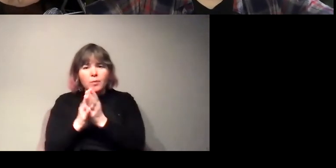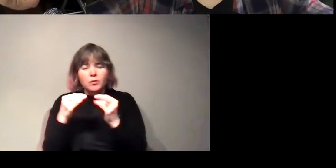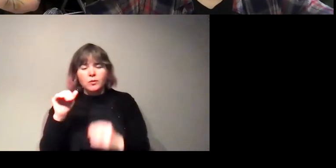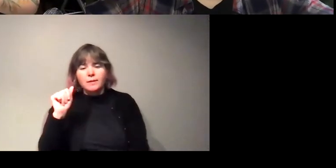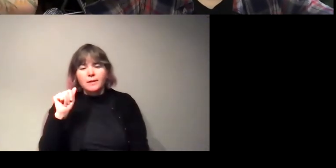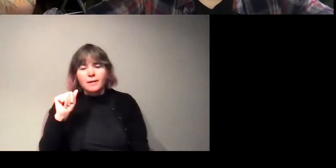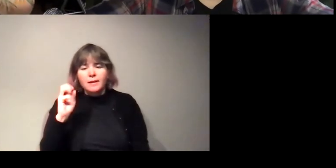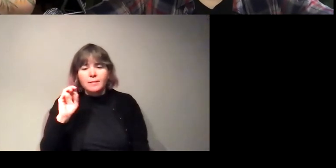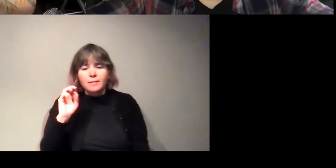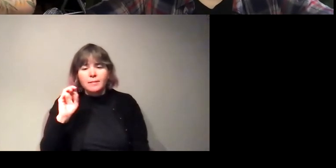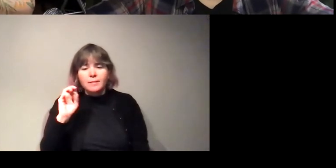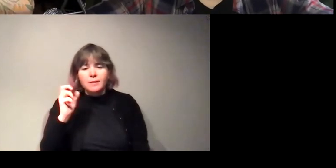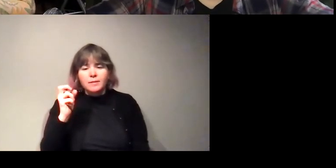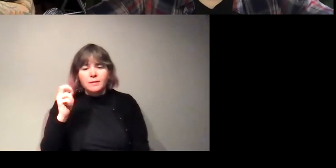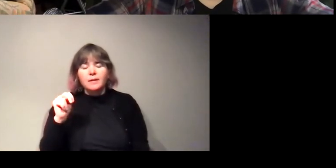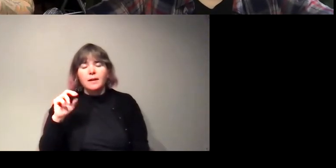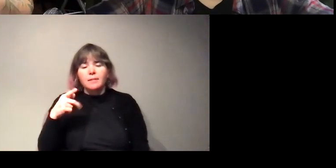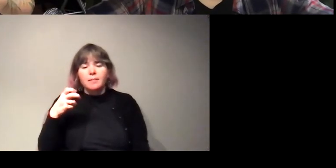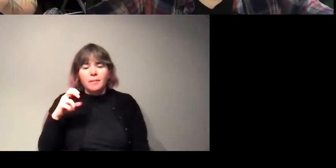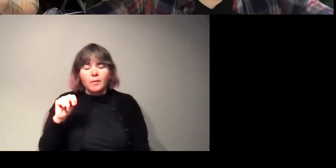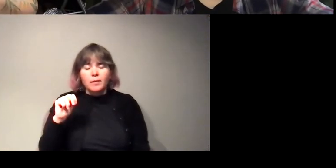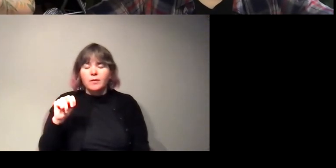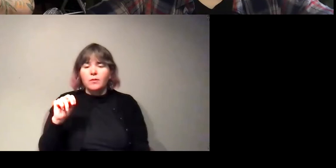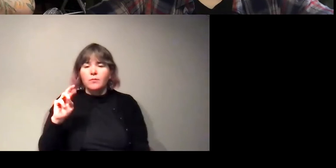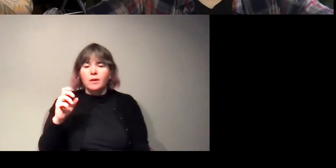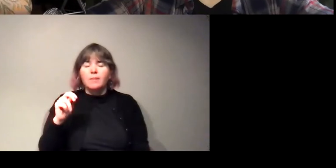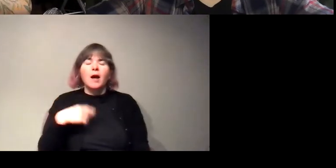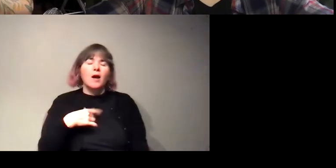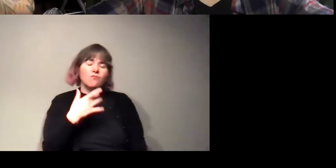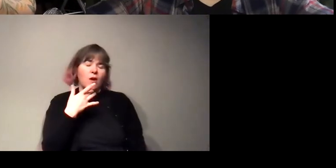Amazon, Penguin Random House, but definitely prefer your local indie